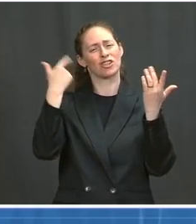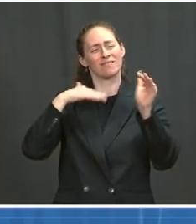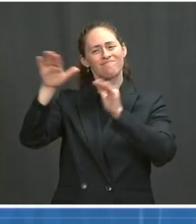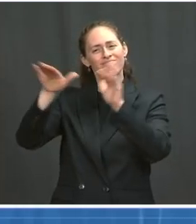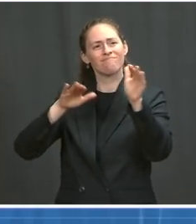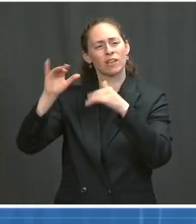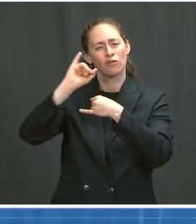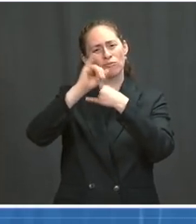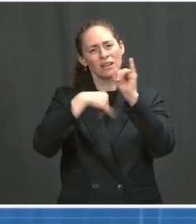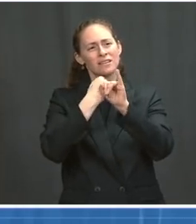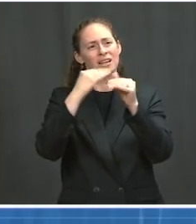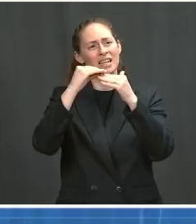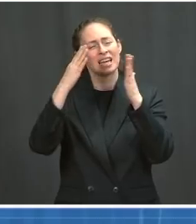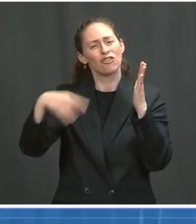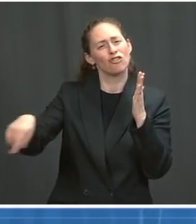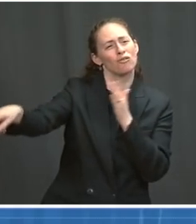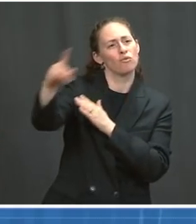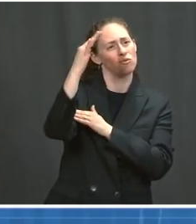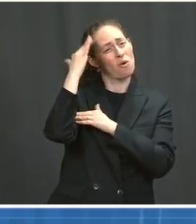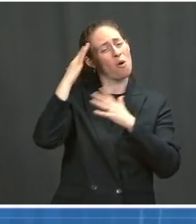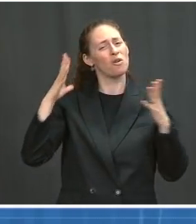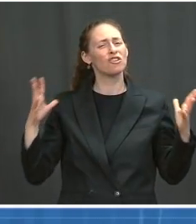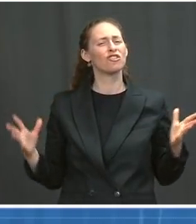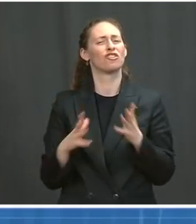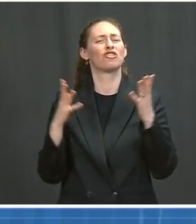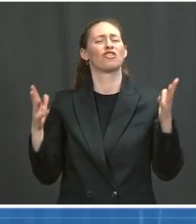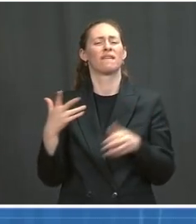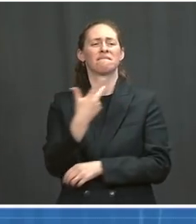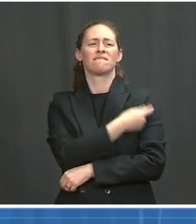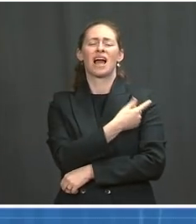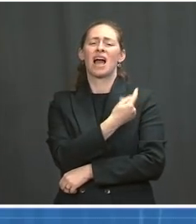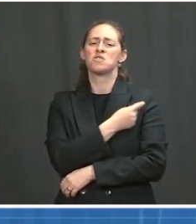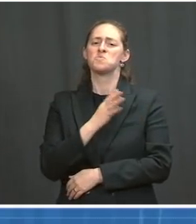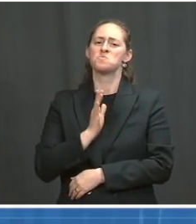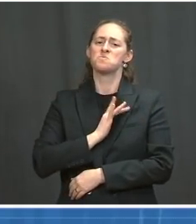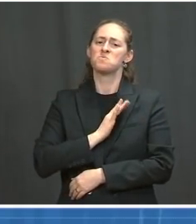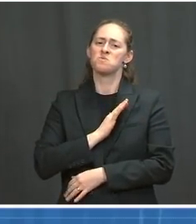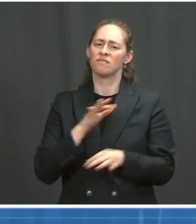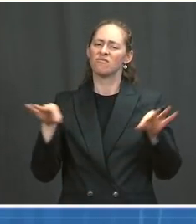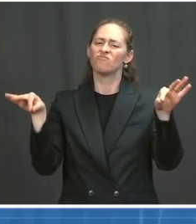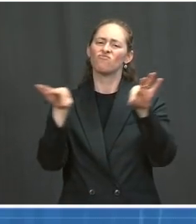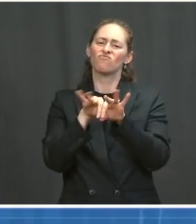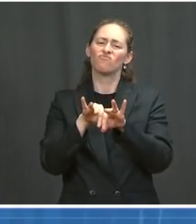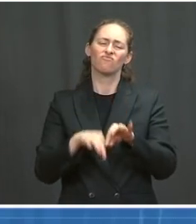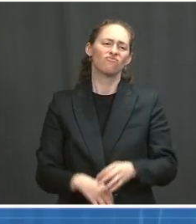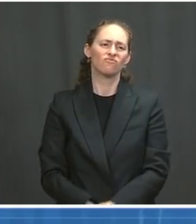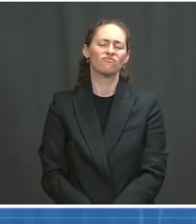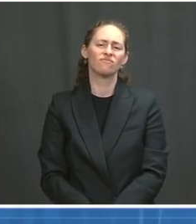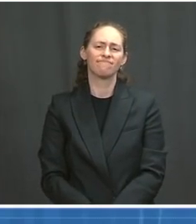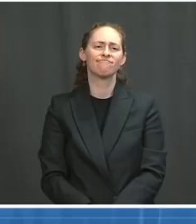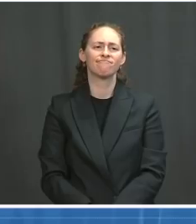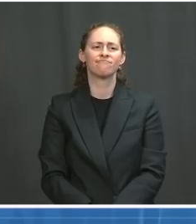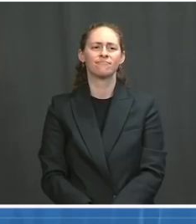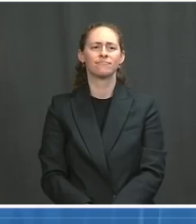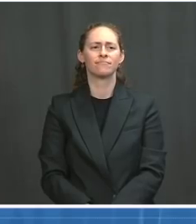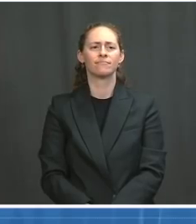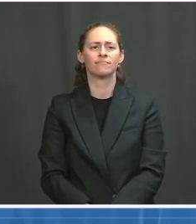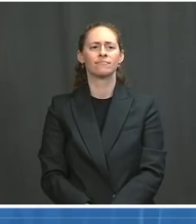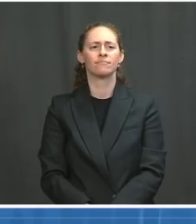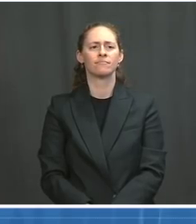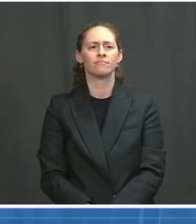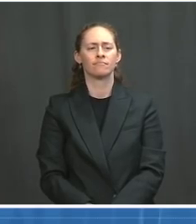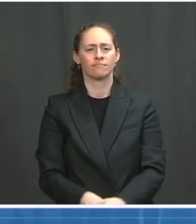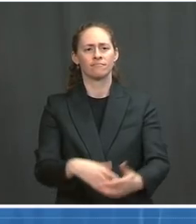the rest of the world, suggesting that other countries can similarly achieve sustained